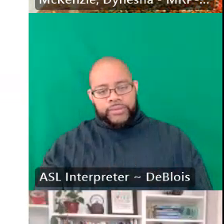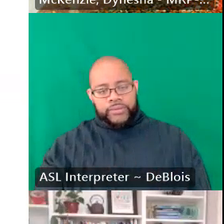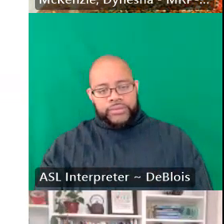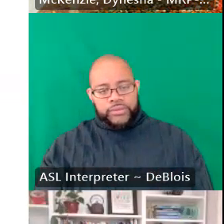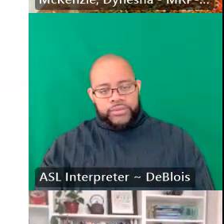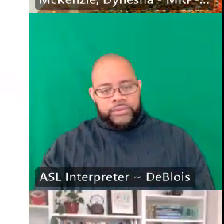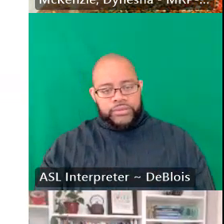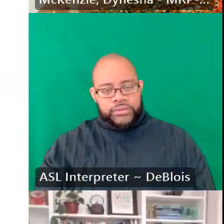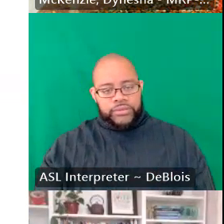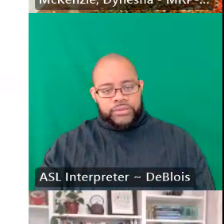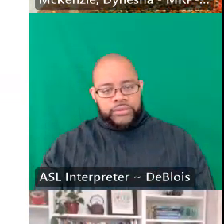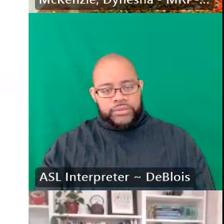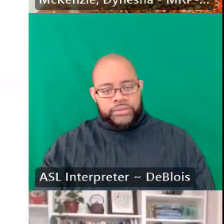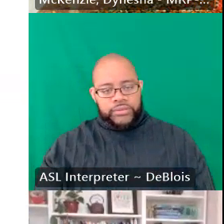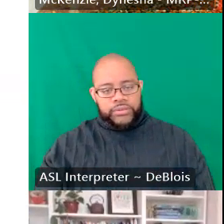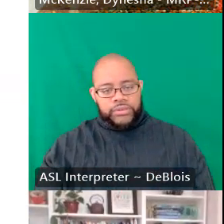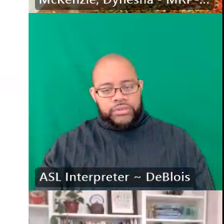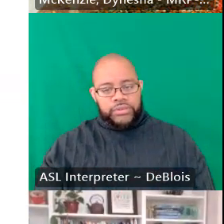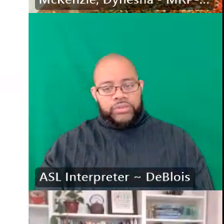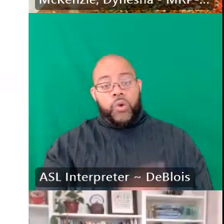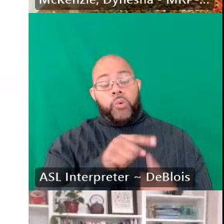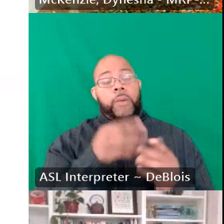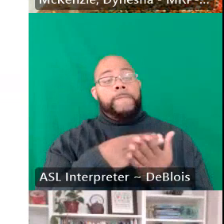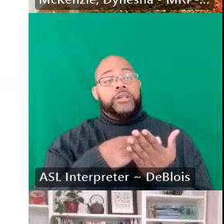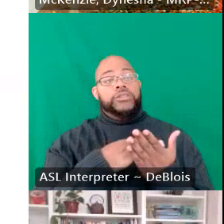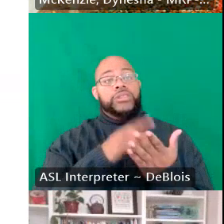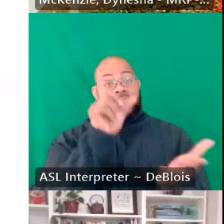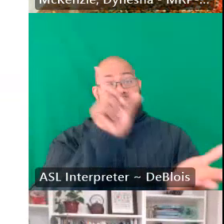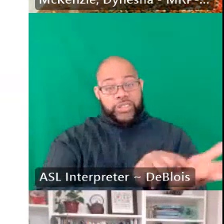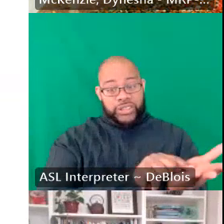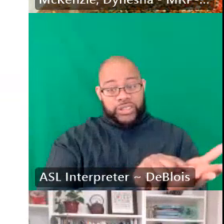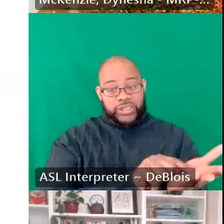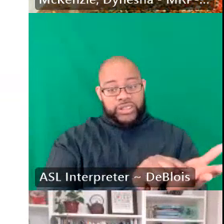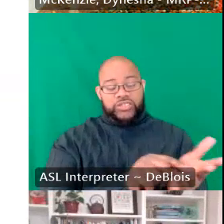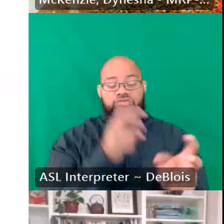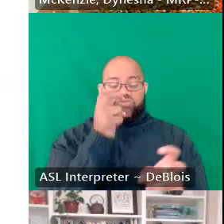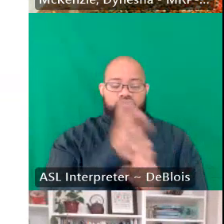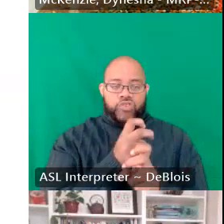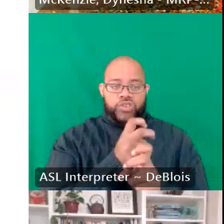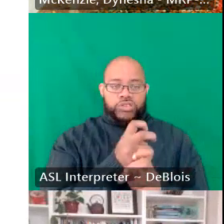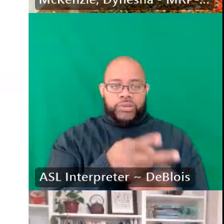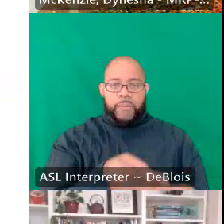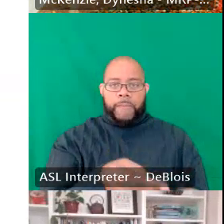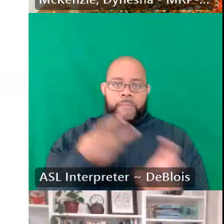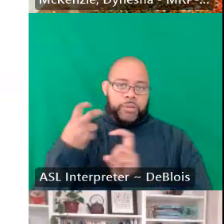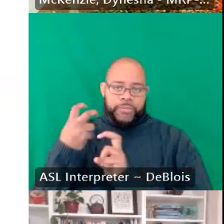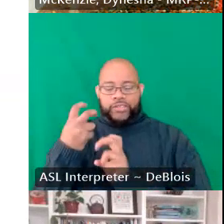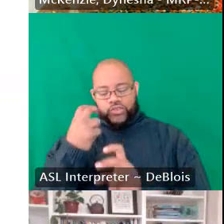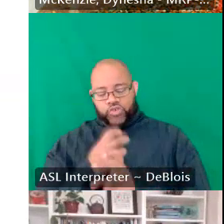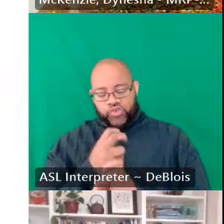things do happen. Once the budget has gone to print, it is very hard to pull it back. So,